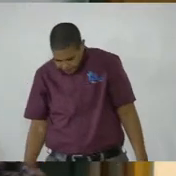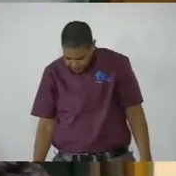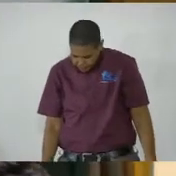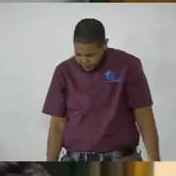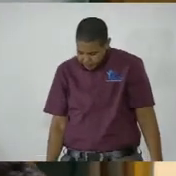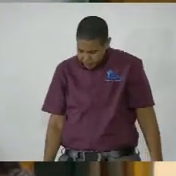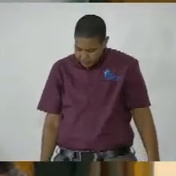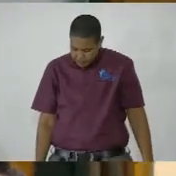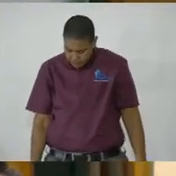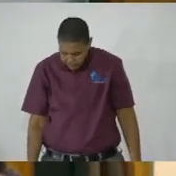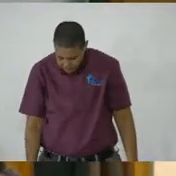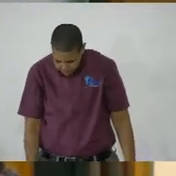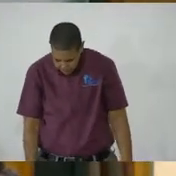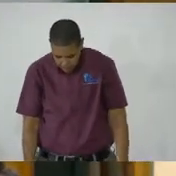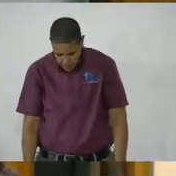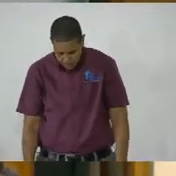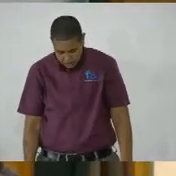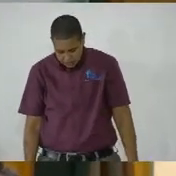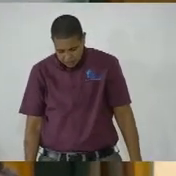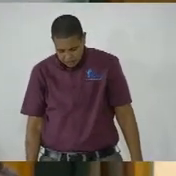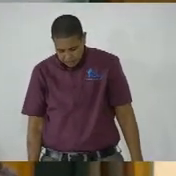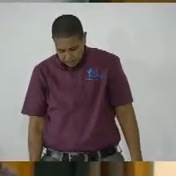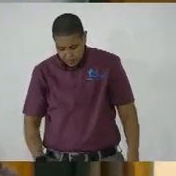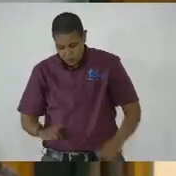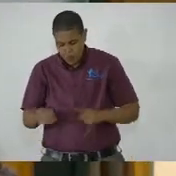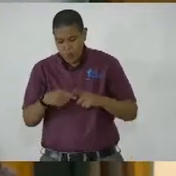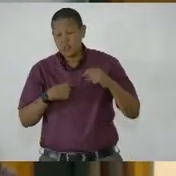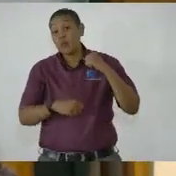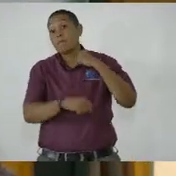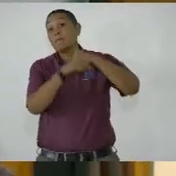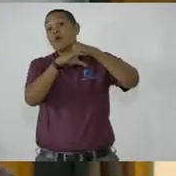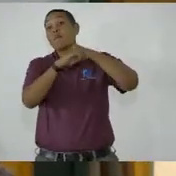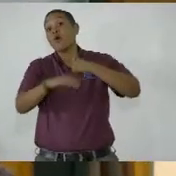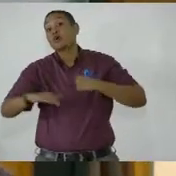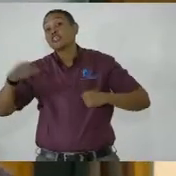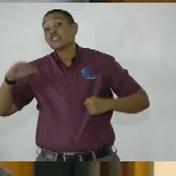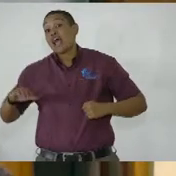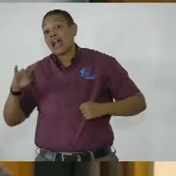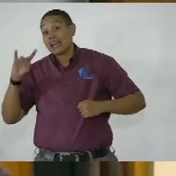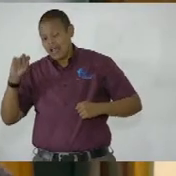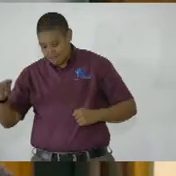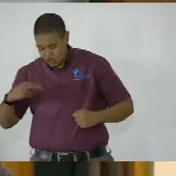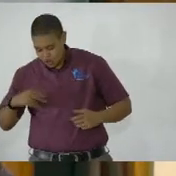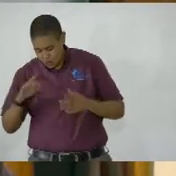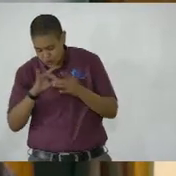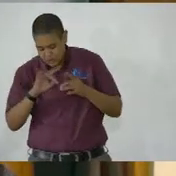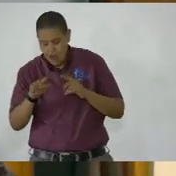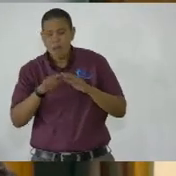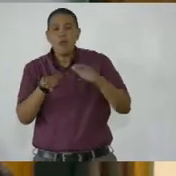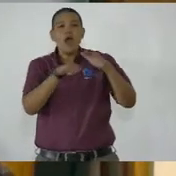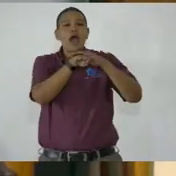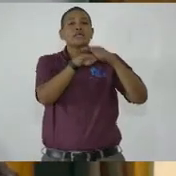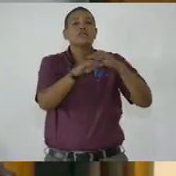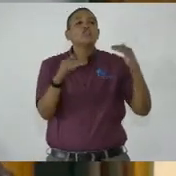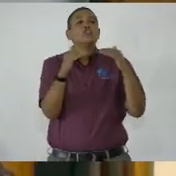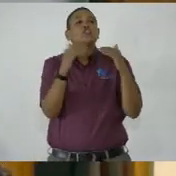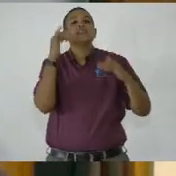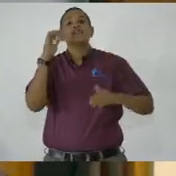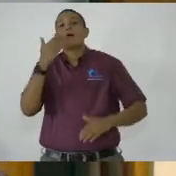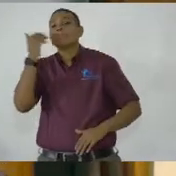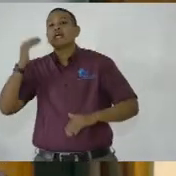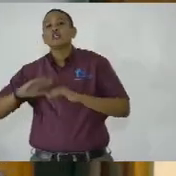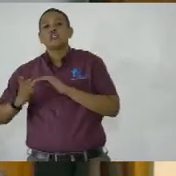we promote child diversion, we are speaking about the access to justice for a better